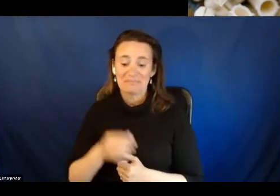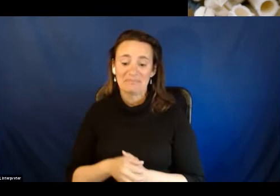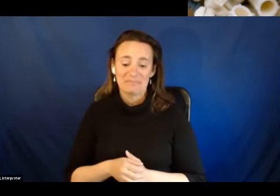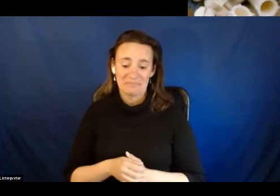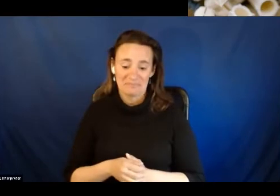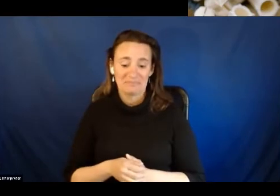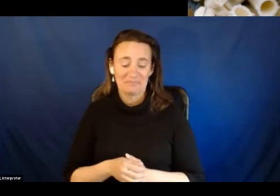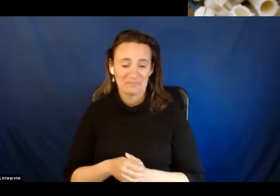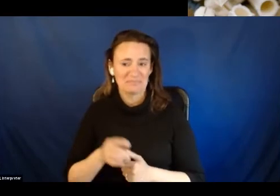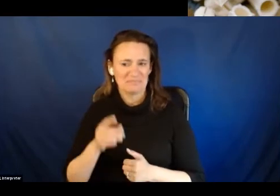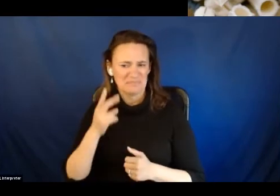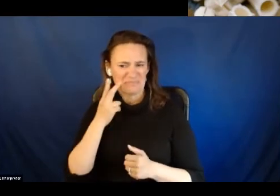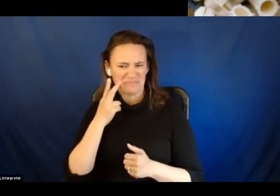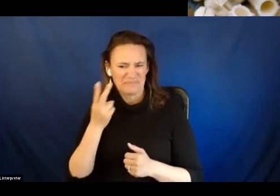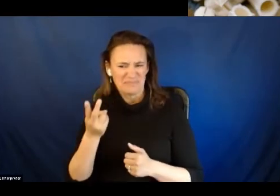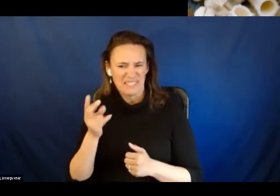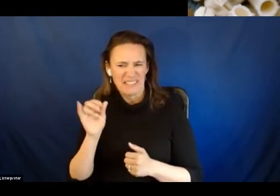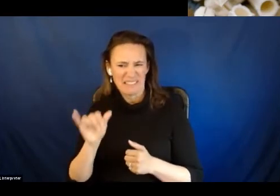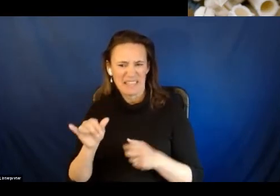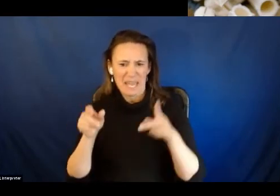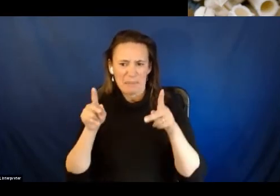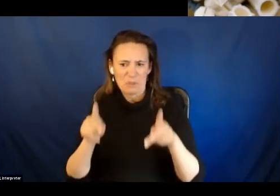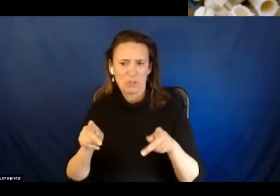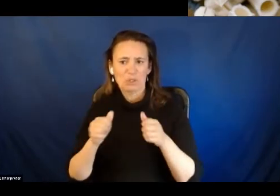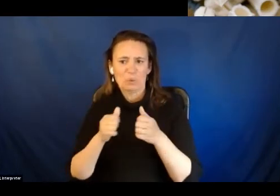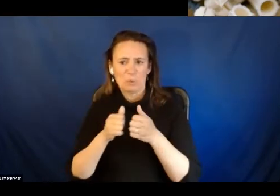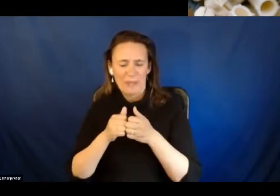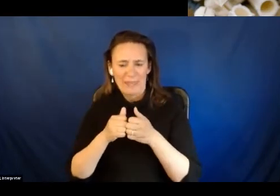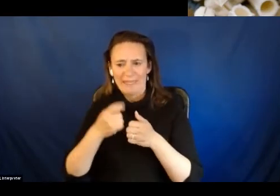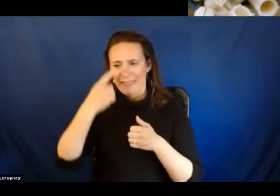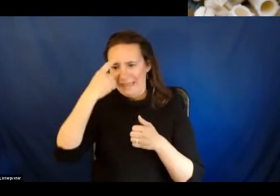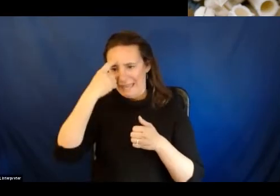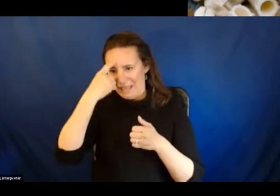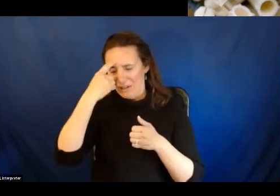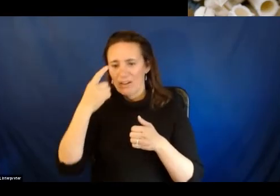might not have been what the person with the nail thought was the issue.